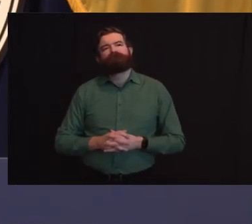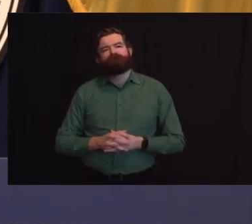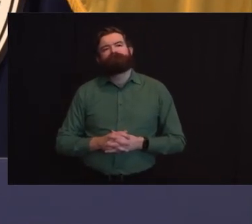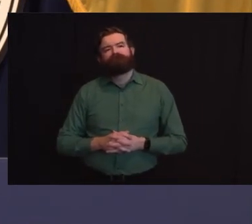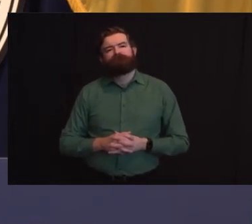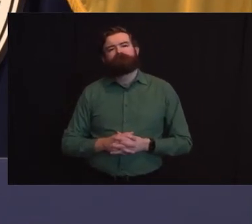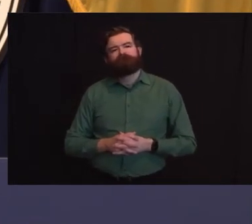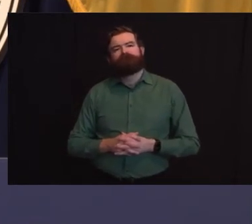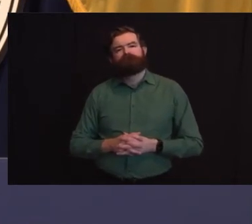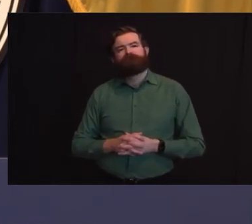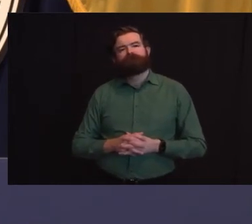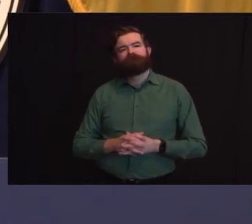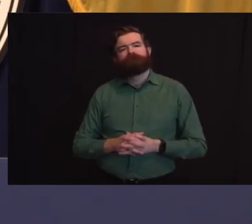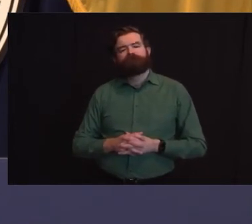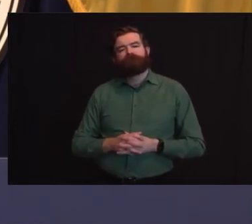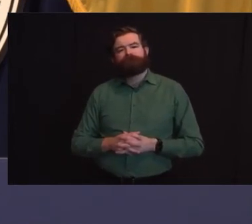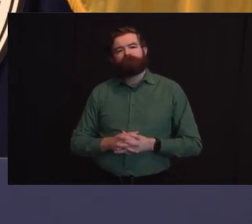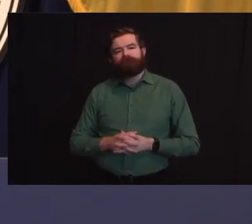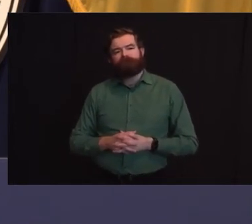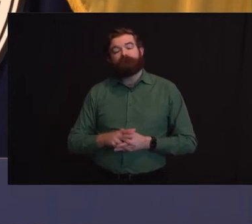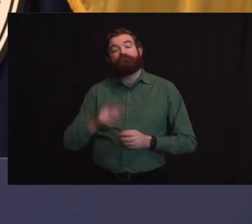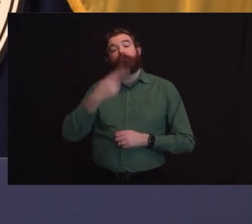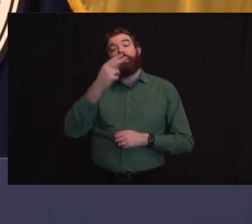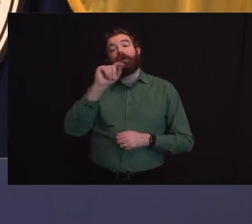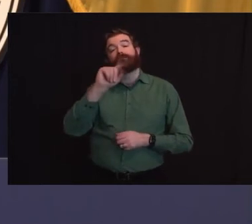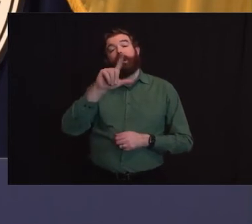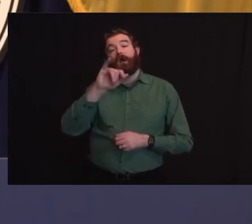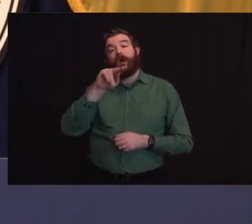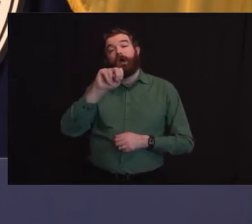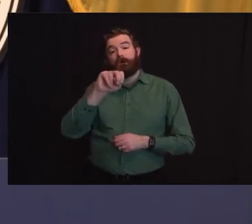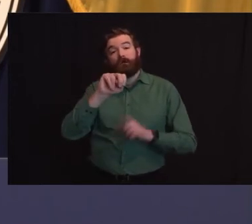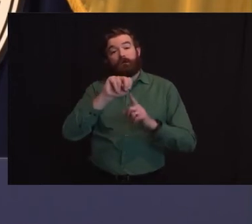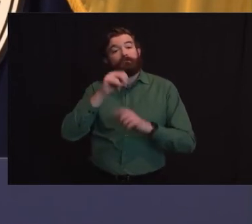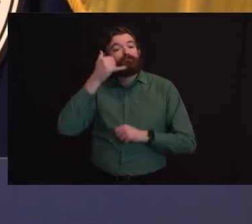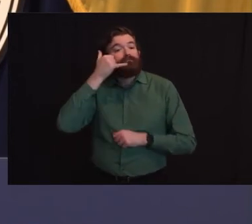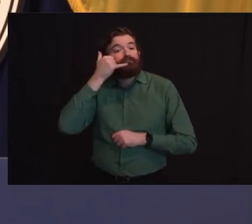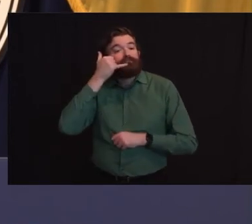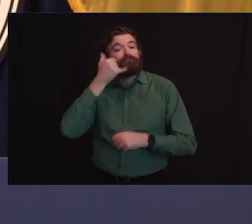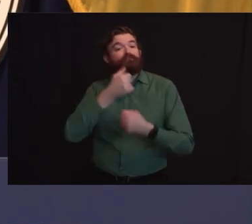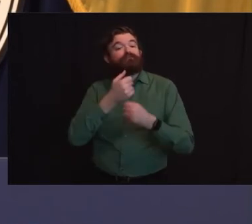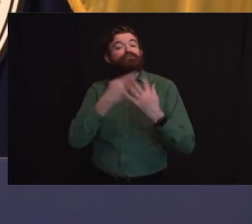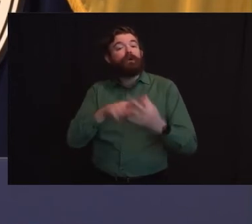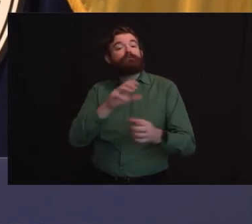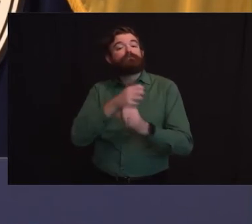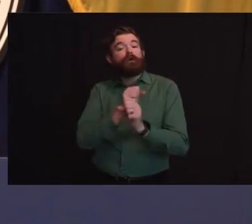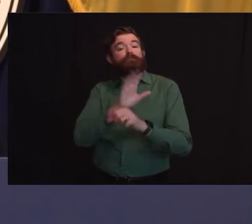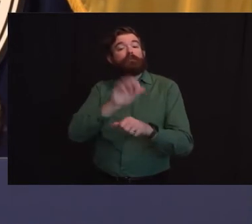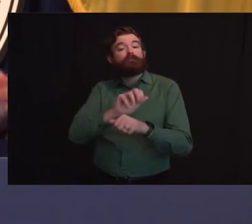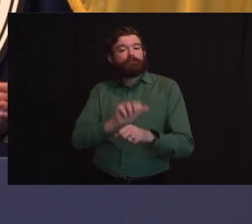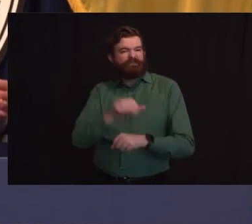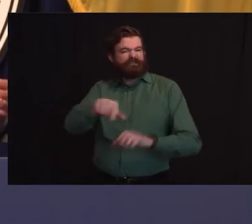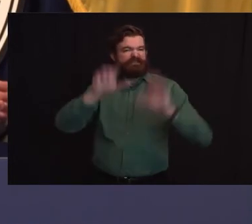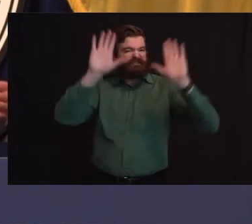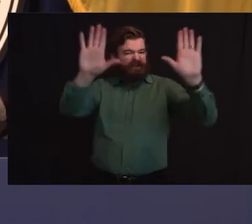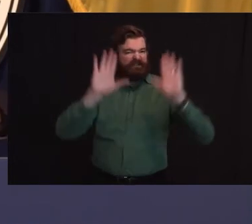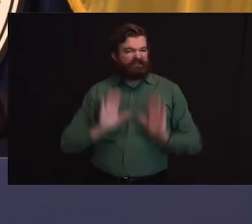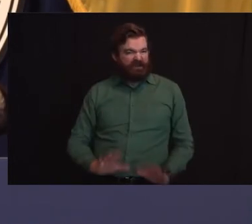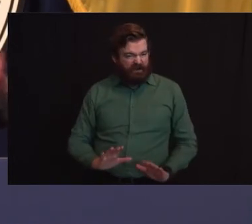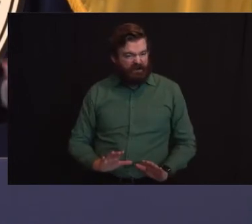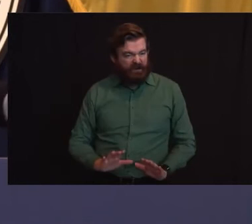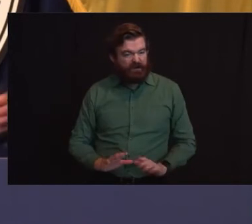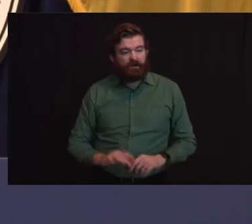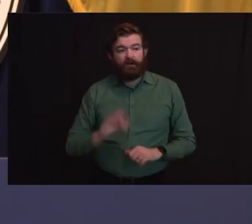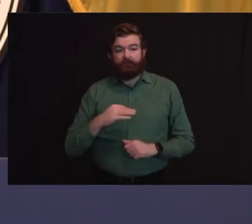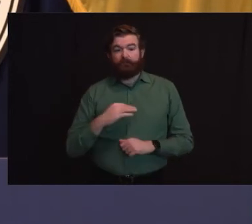Hotline will begin helping make appointments, Mahan, on Sunday, to the best of my knowledge, and if that changes, we'll come back. And right now, up until then, I think they've been just